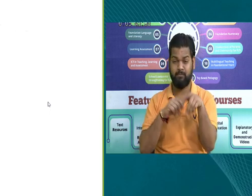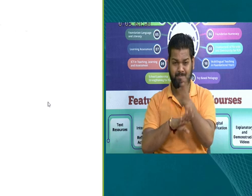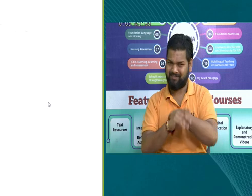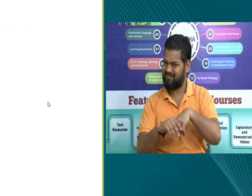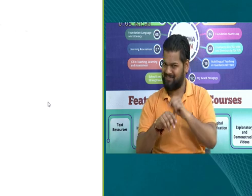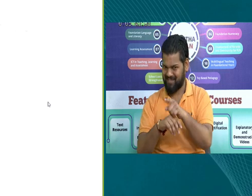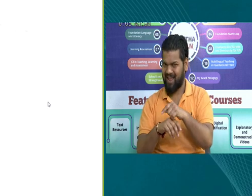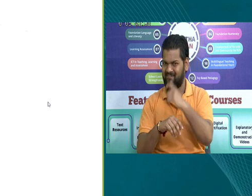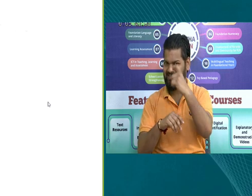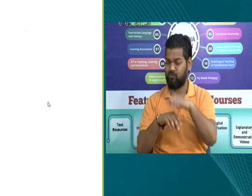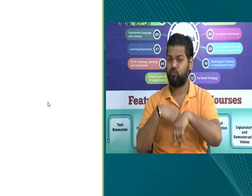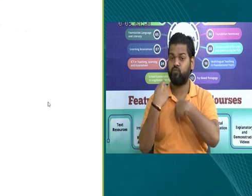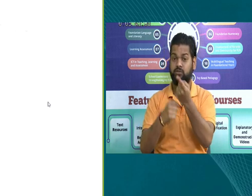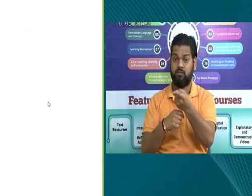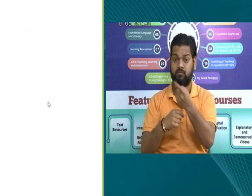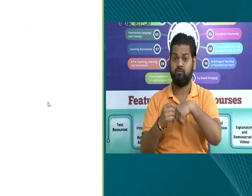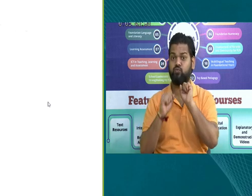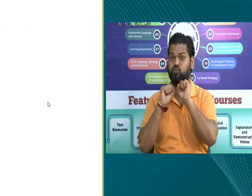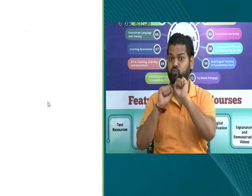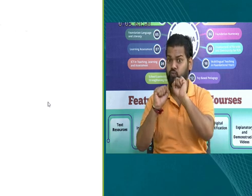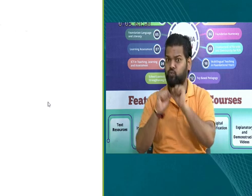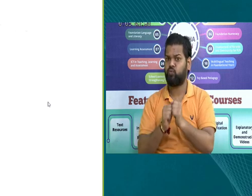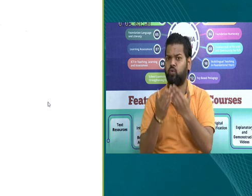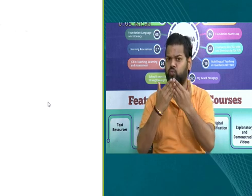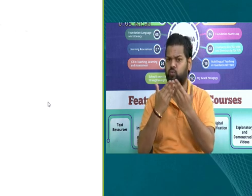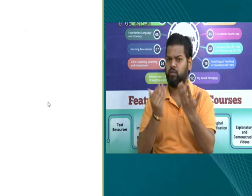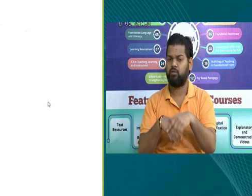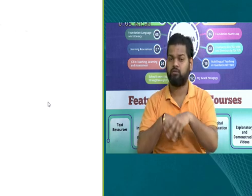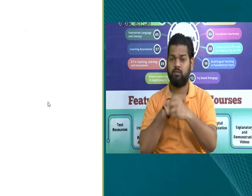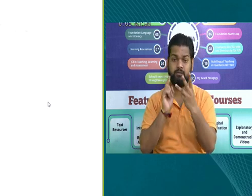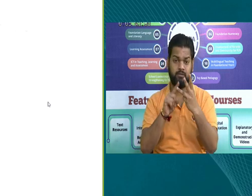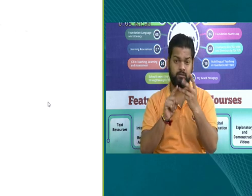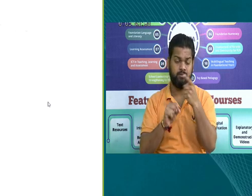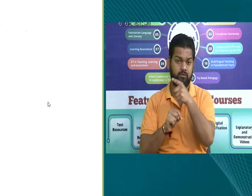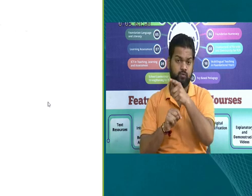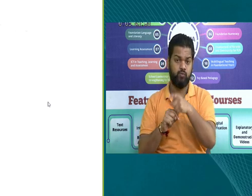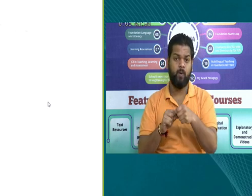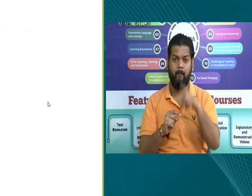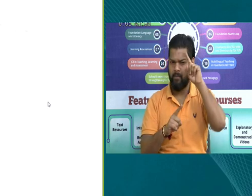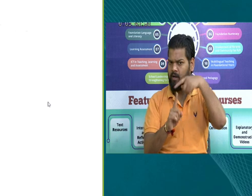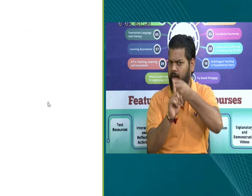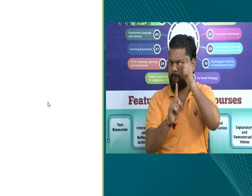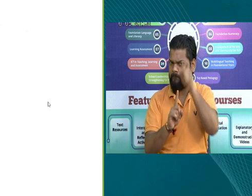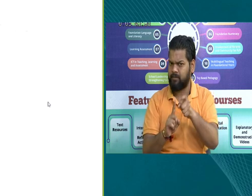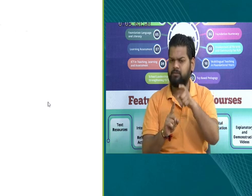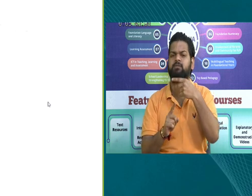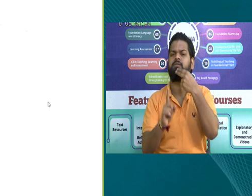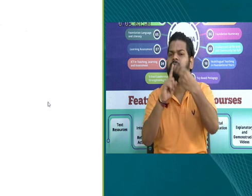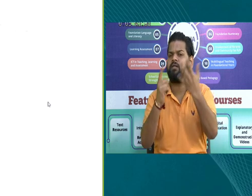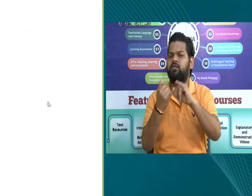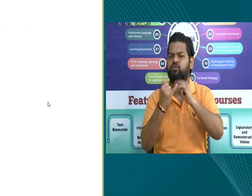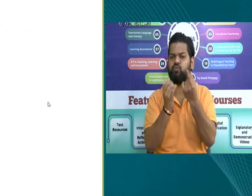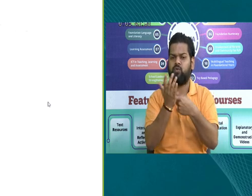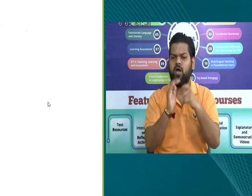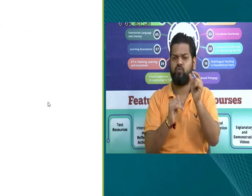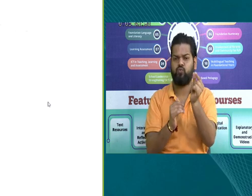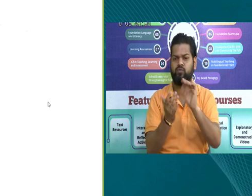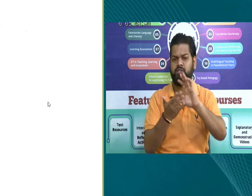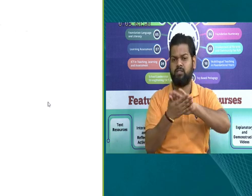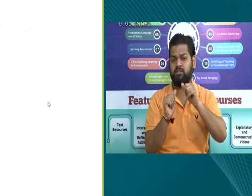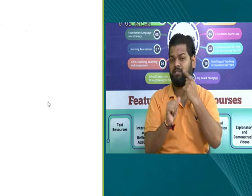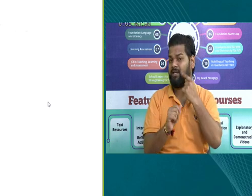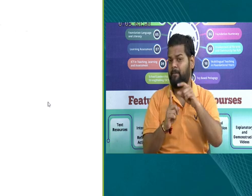Then your school name and address. Then the expert's name, which is Ms. Suruchi Pal. The date of the